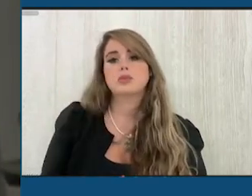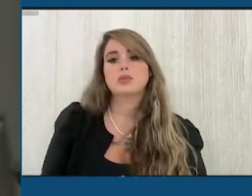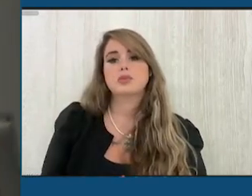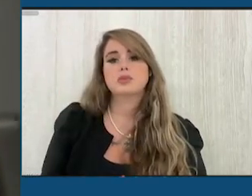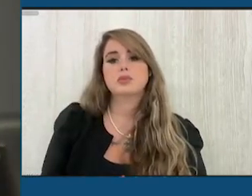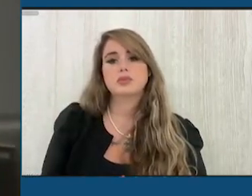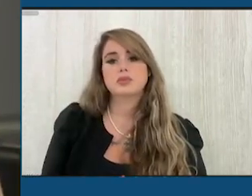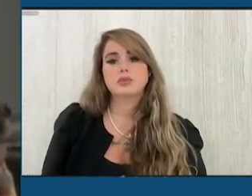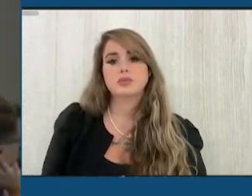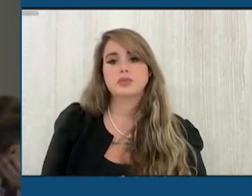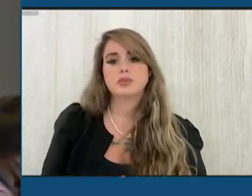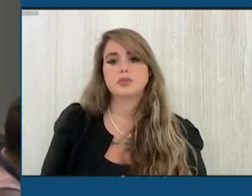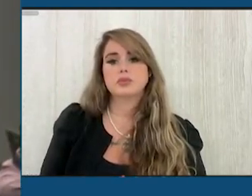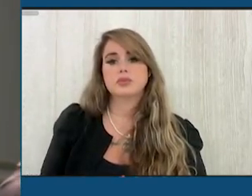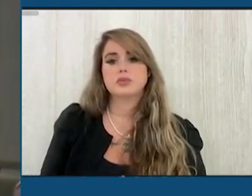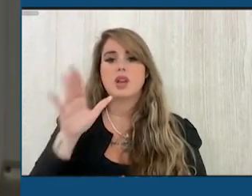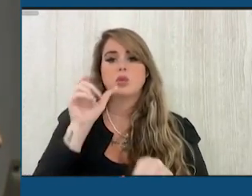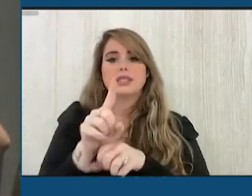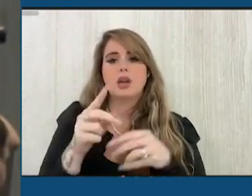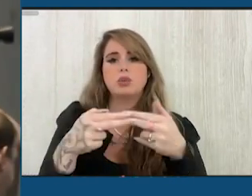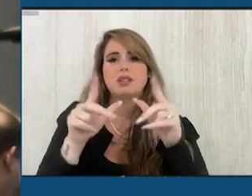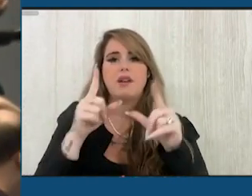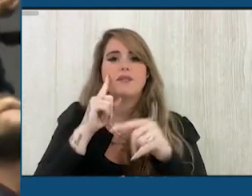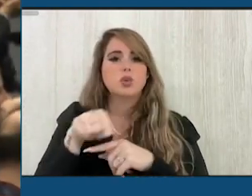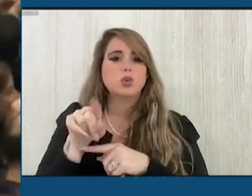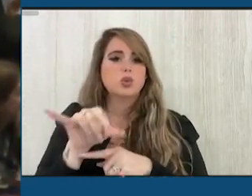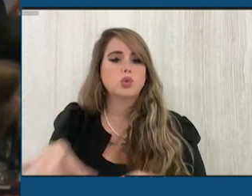And I'll send these slides out for you.